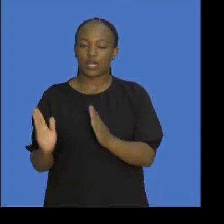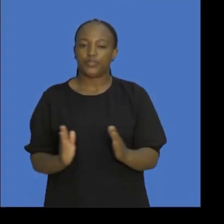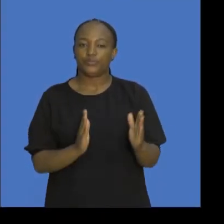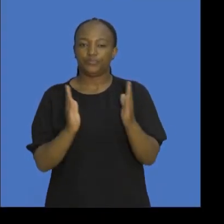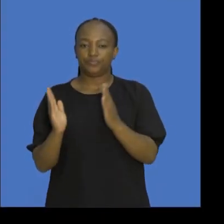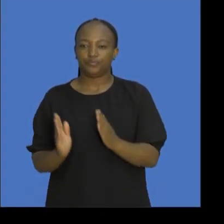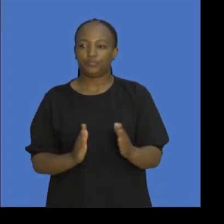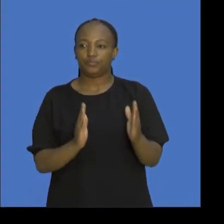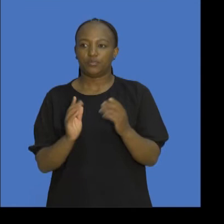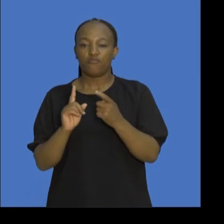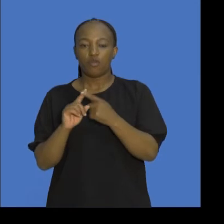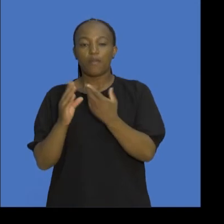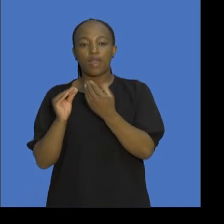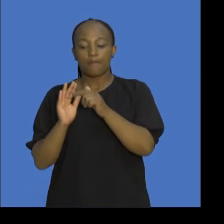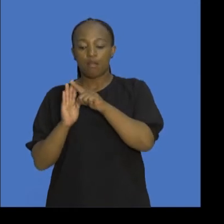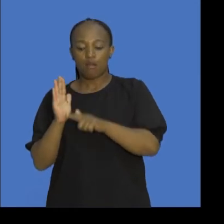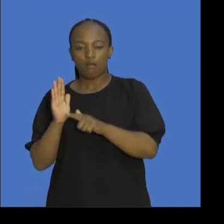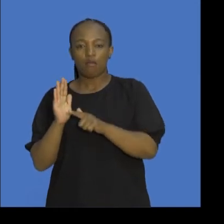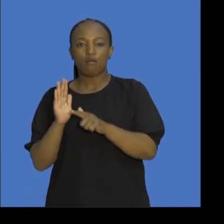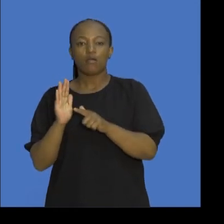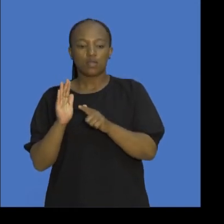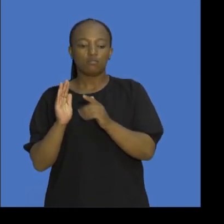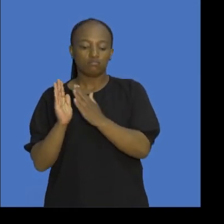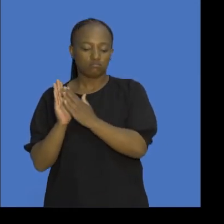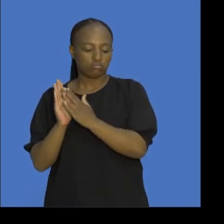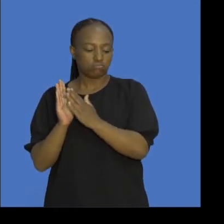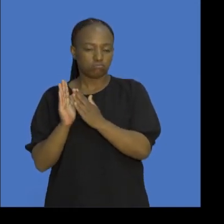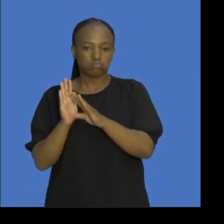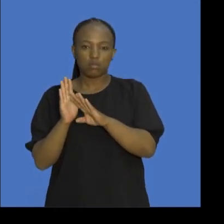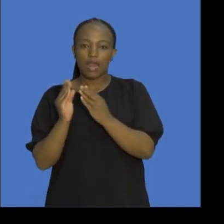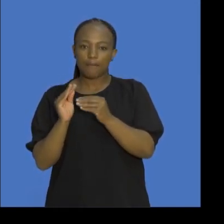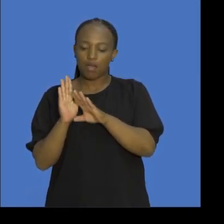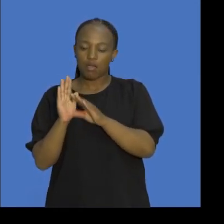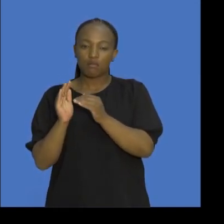Let's order the data. Order from the smallest to the highest.